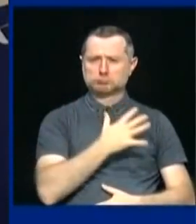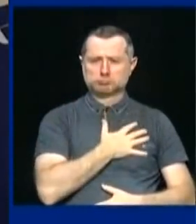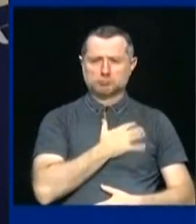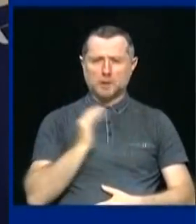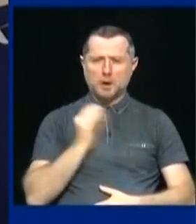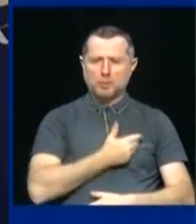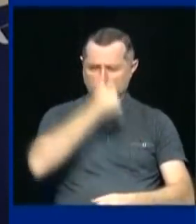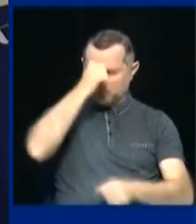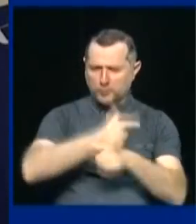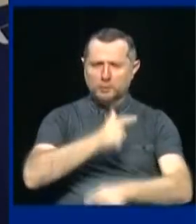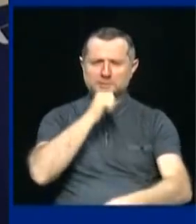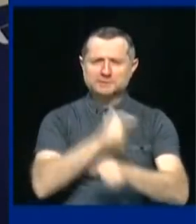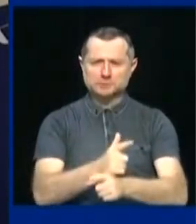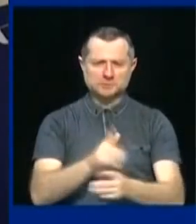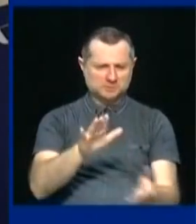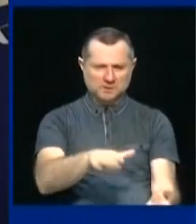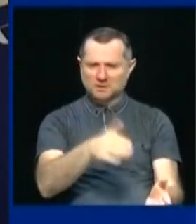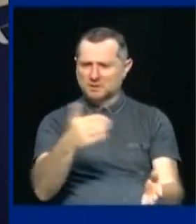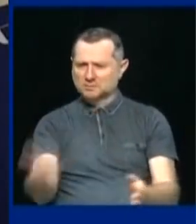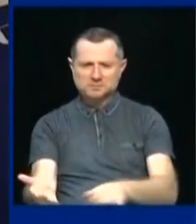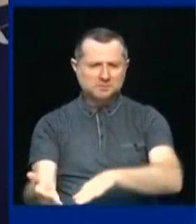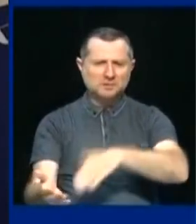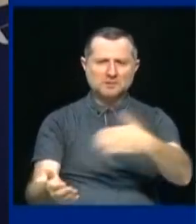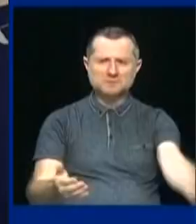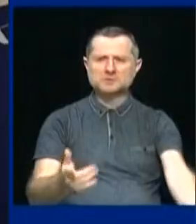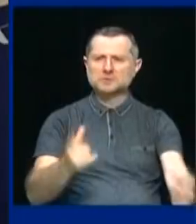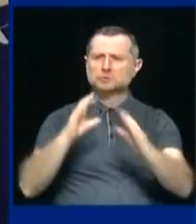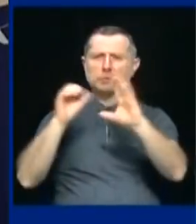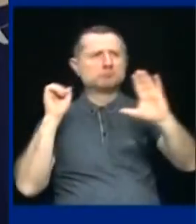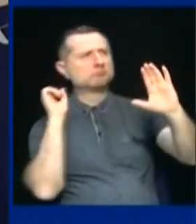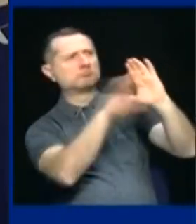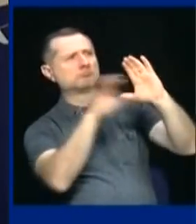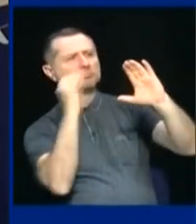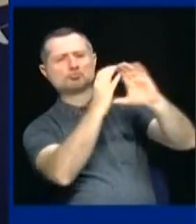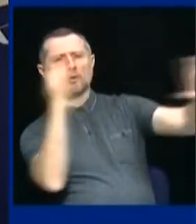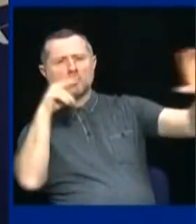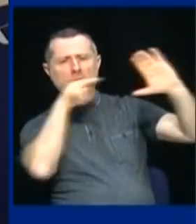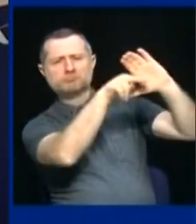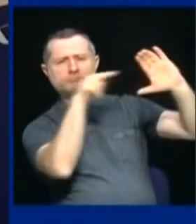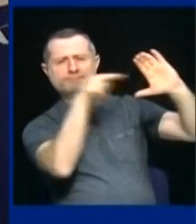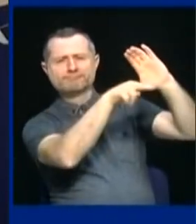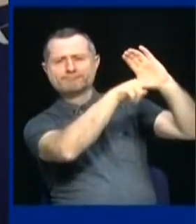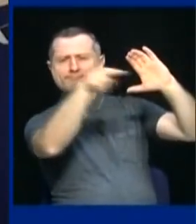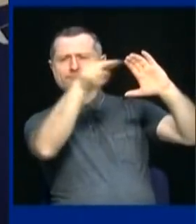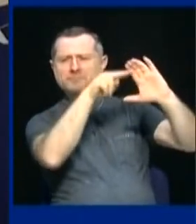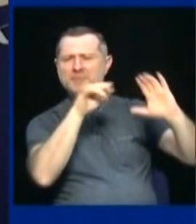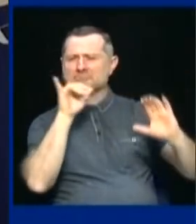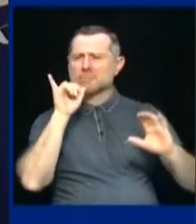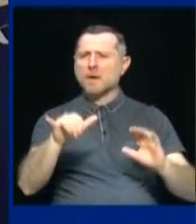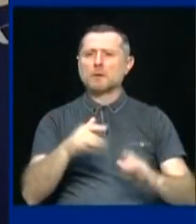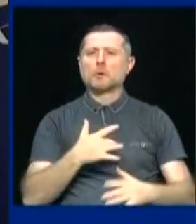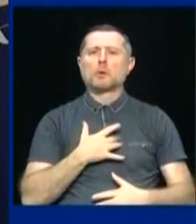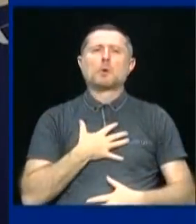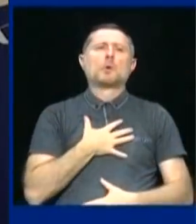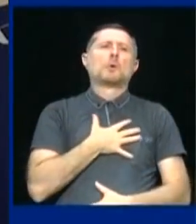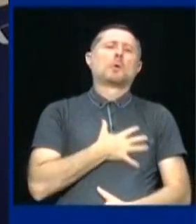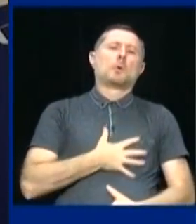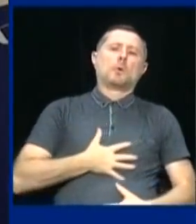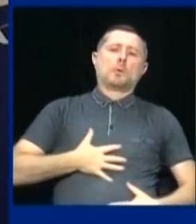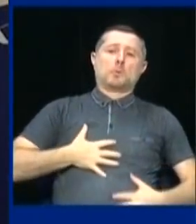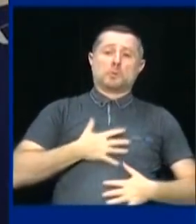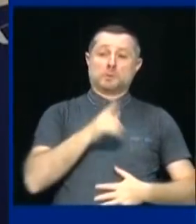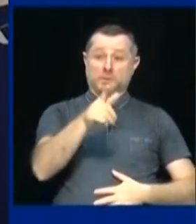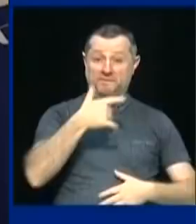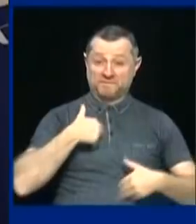sisters. But you refused to give up, and you fought back, and you